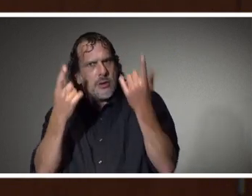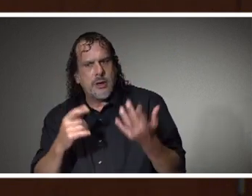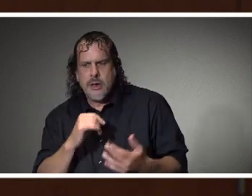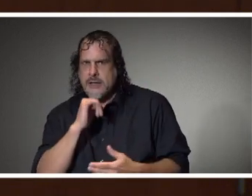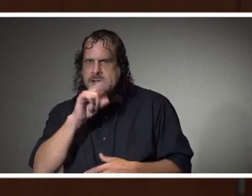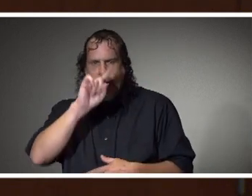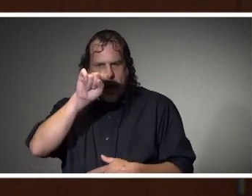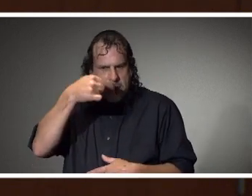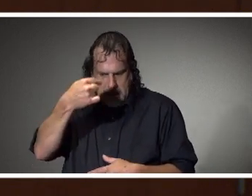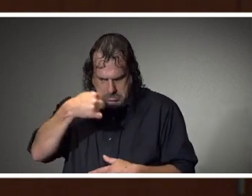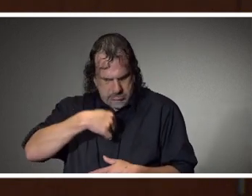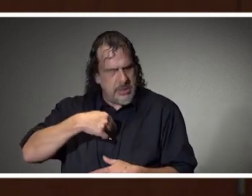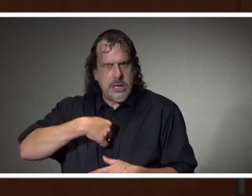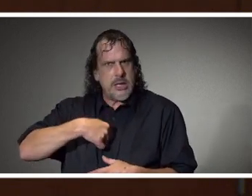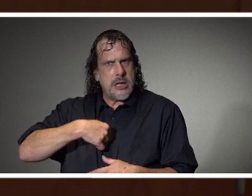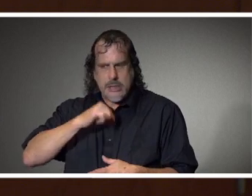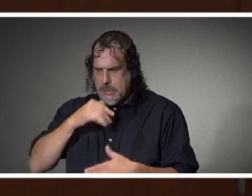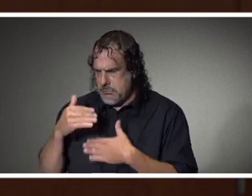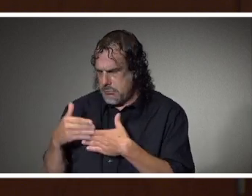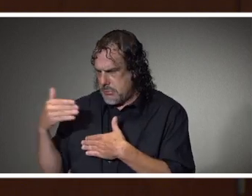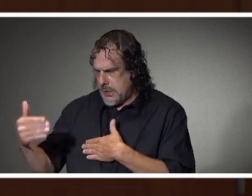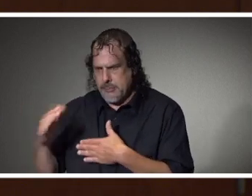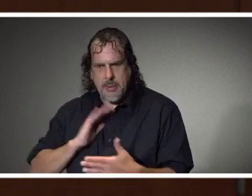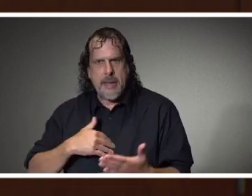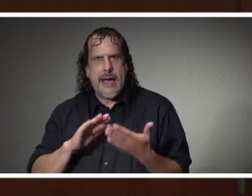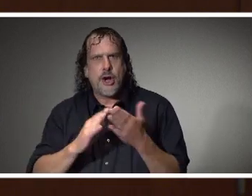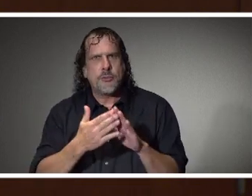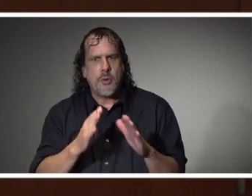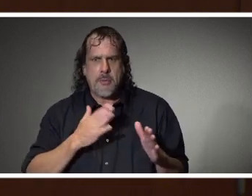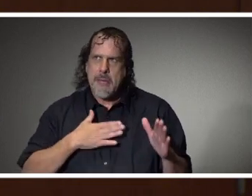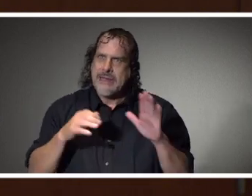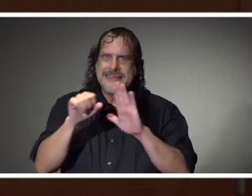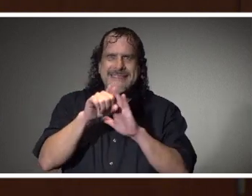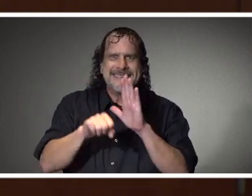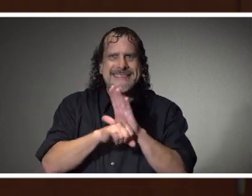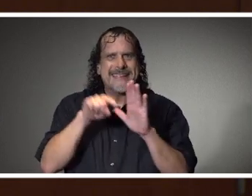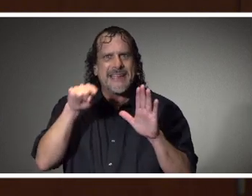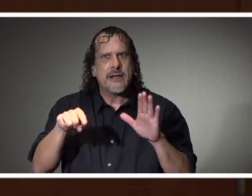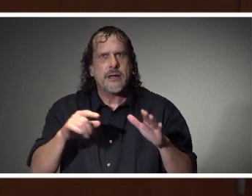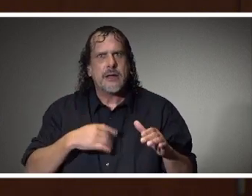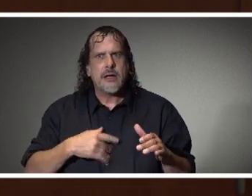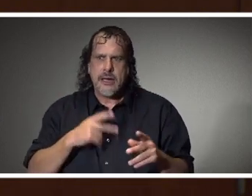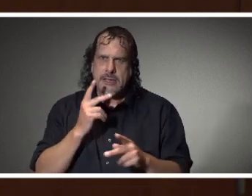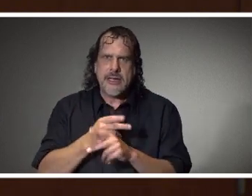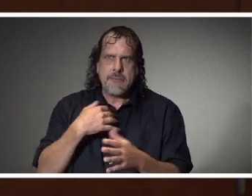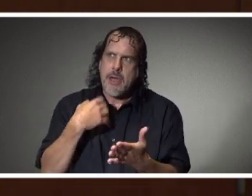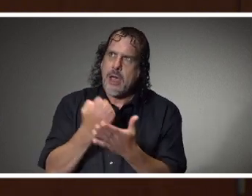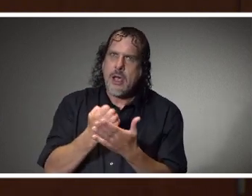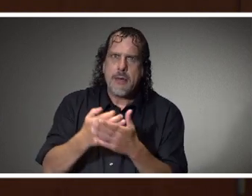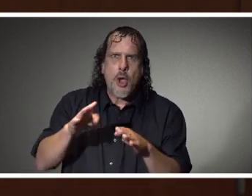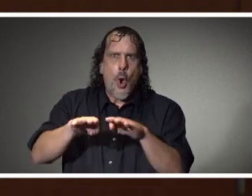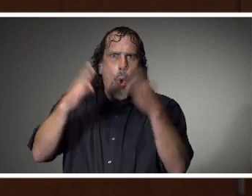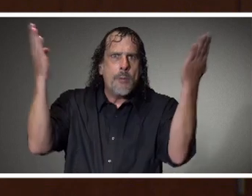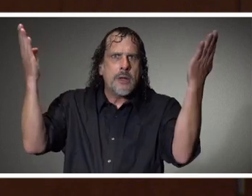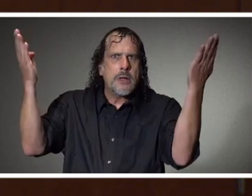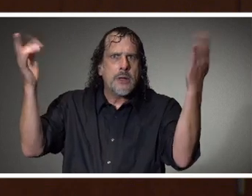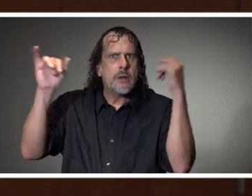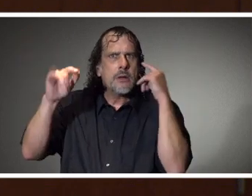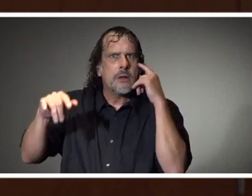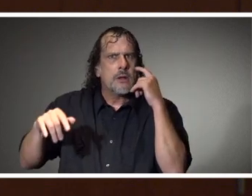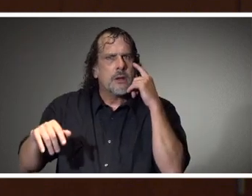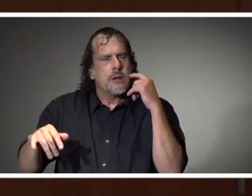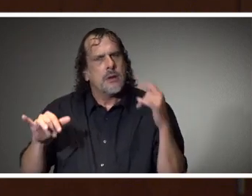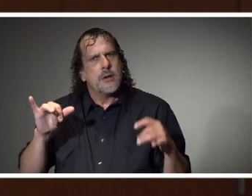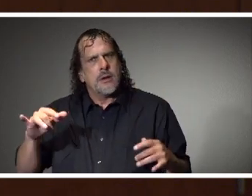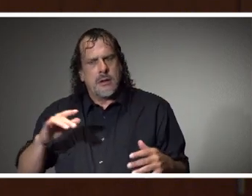about me, it's about my neighbors, it's about my community, it's about my state, and it's about keeping my state's economy running. And it's